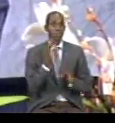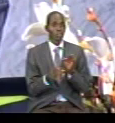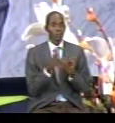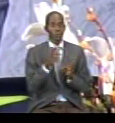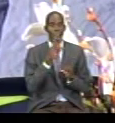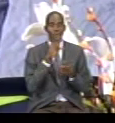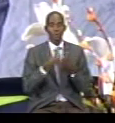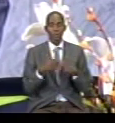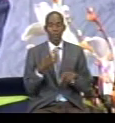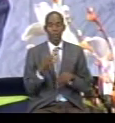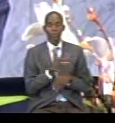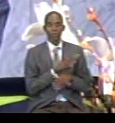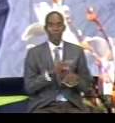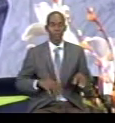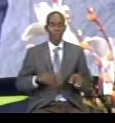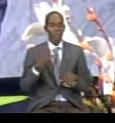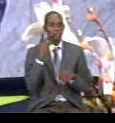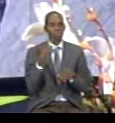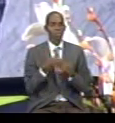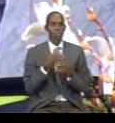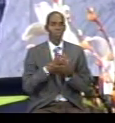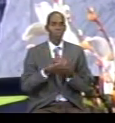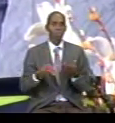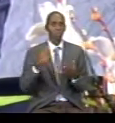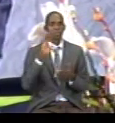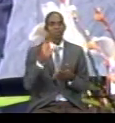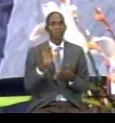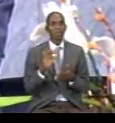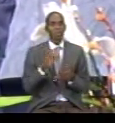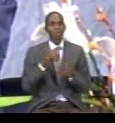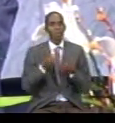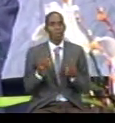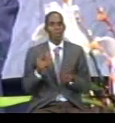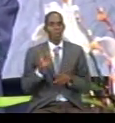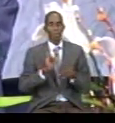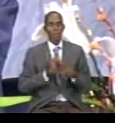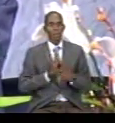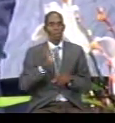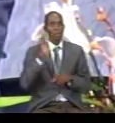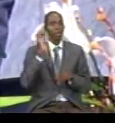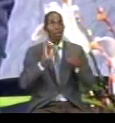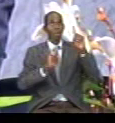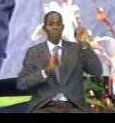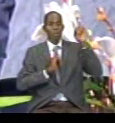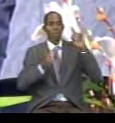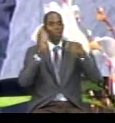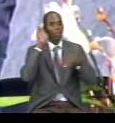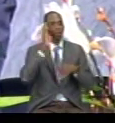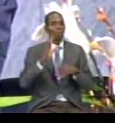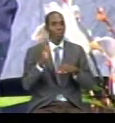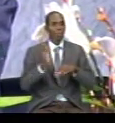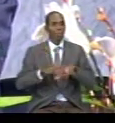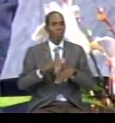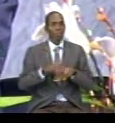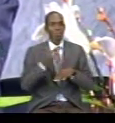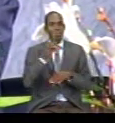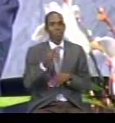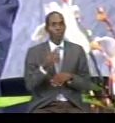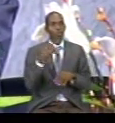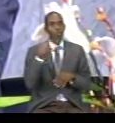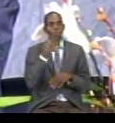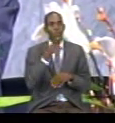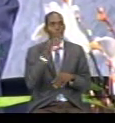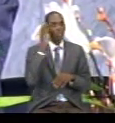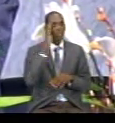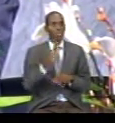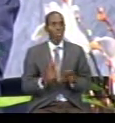verse 5. But I will forewarn you, whom ye shall fear. Fear him which after he has killed has power